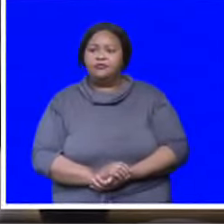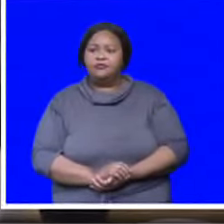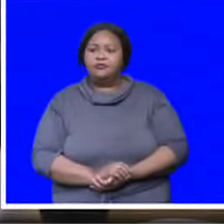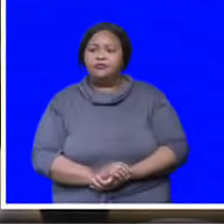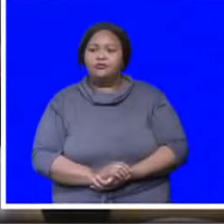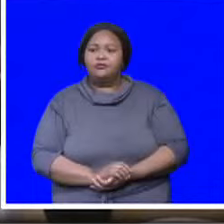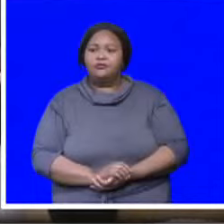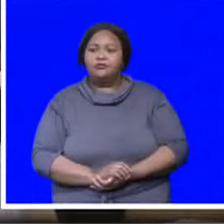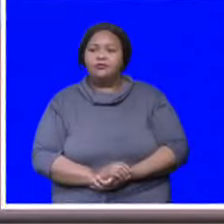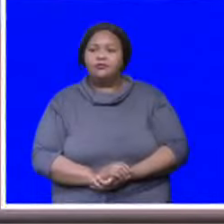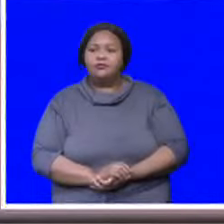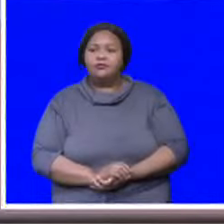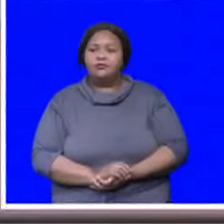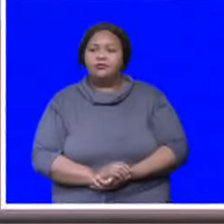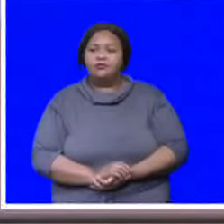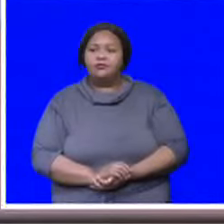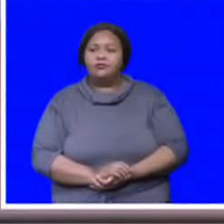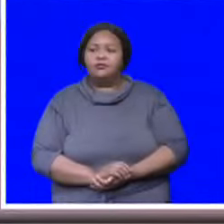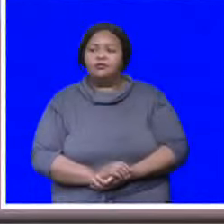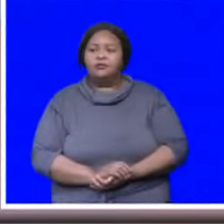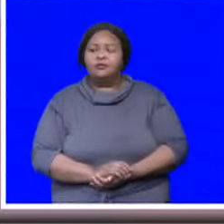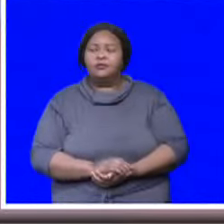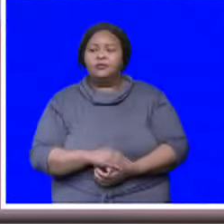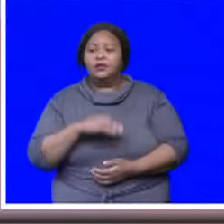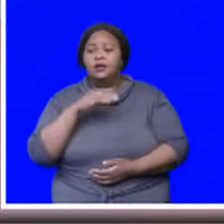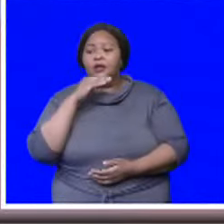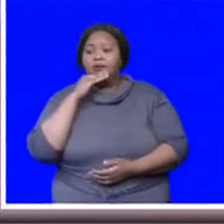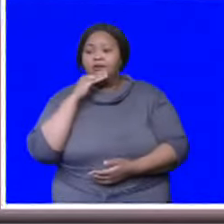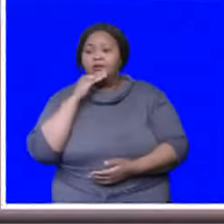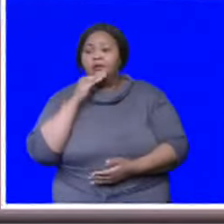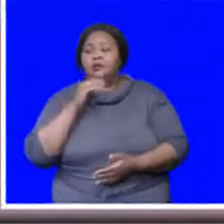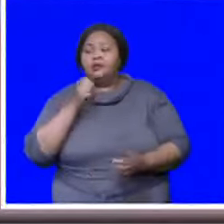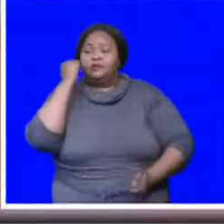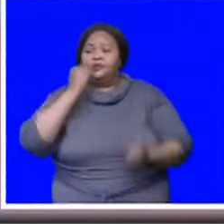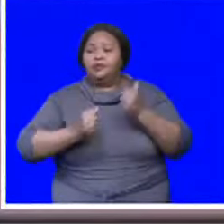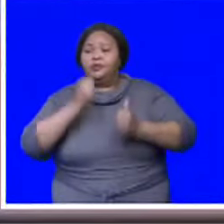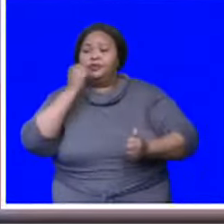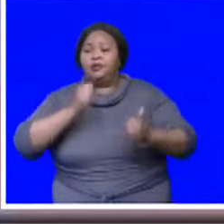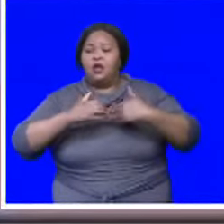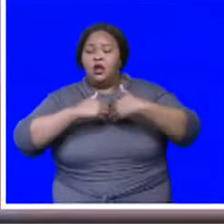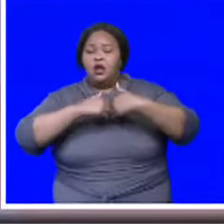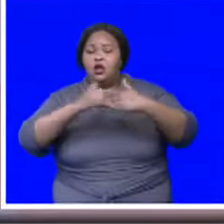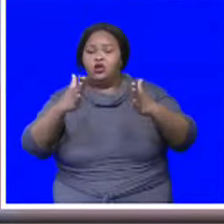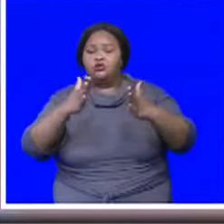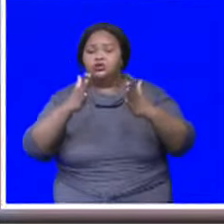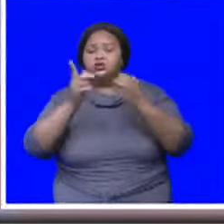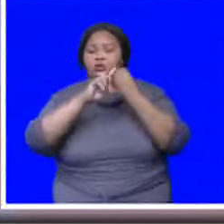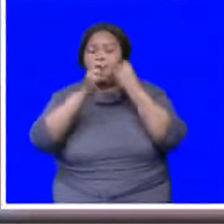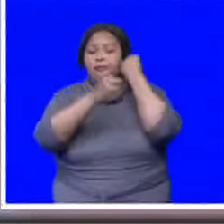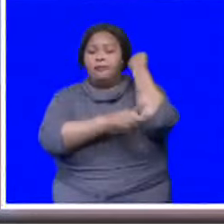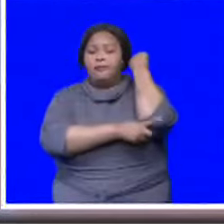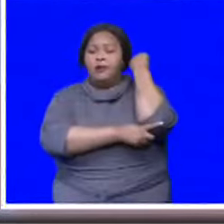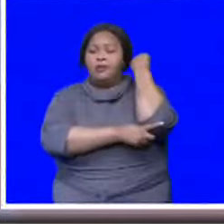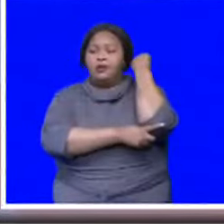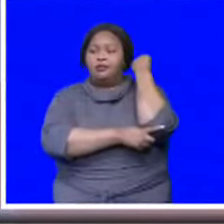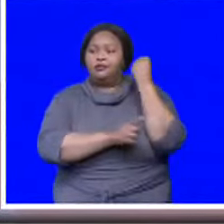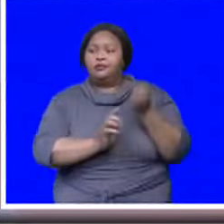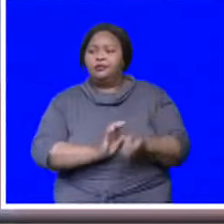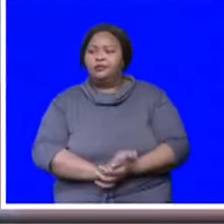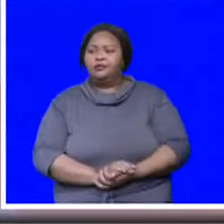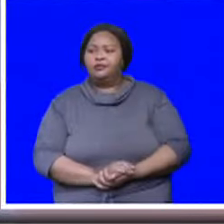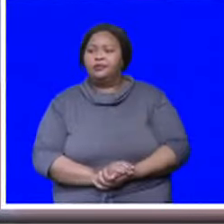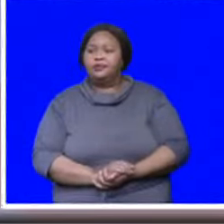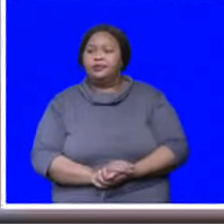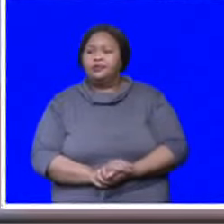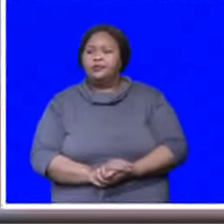than the beautiful capital city of the Kingdom of Eswatini. Our mission as a federation is to